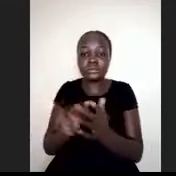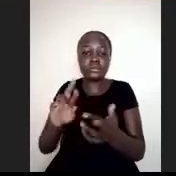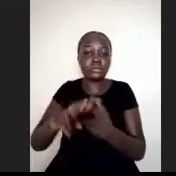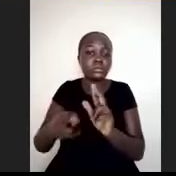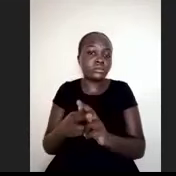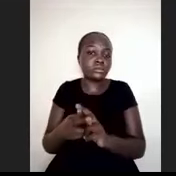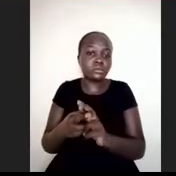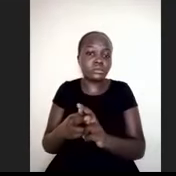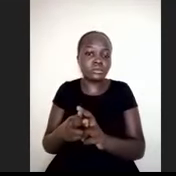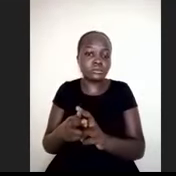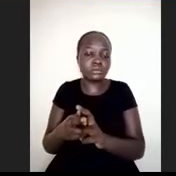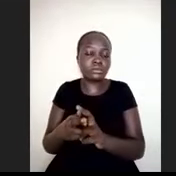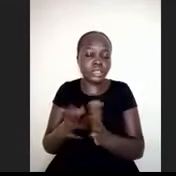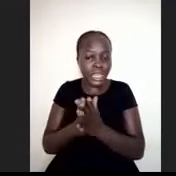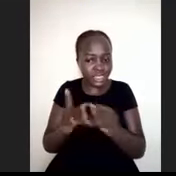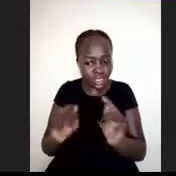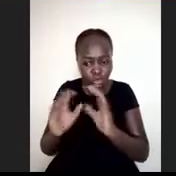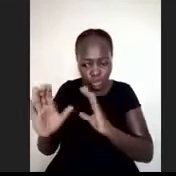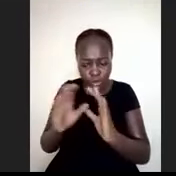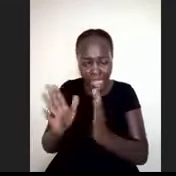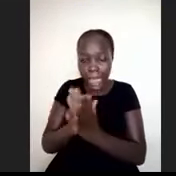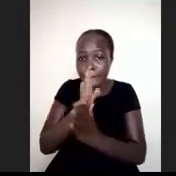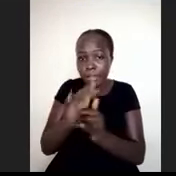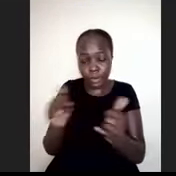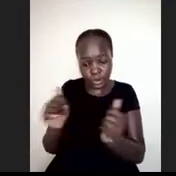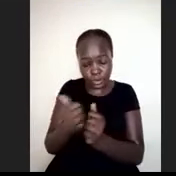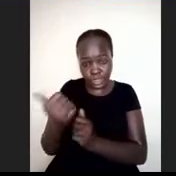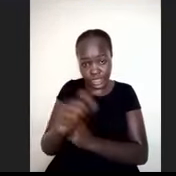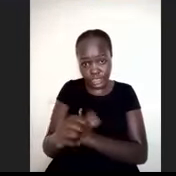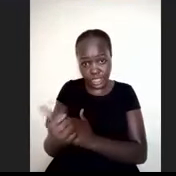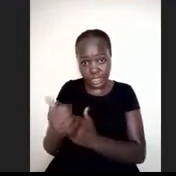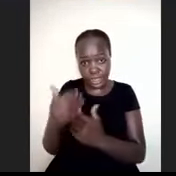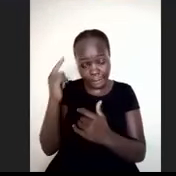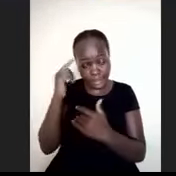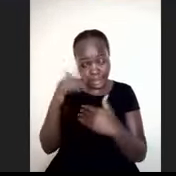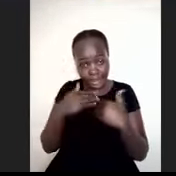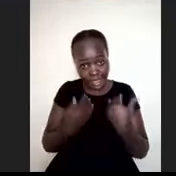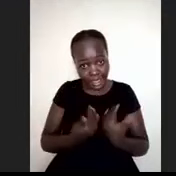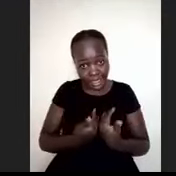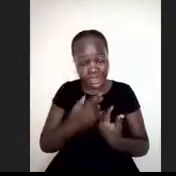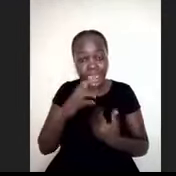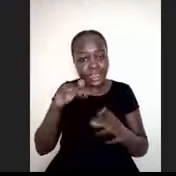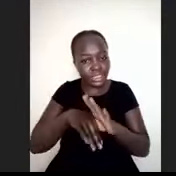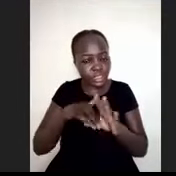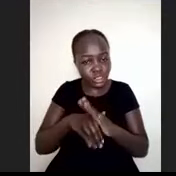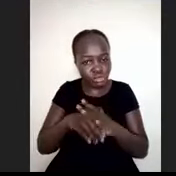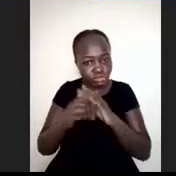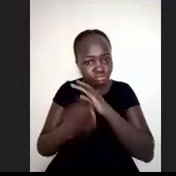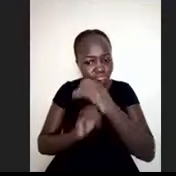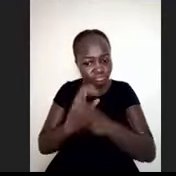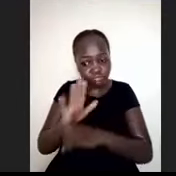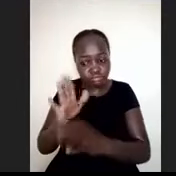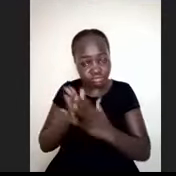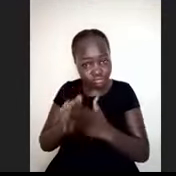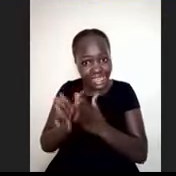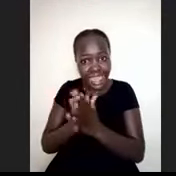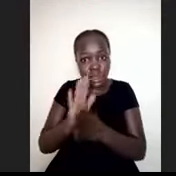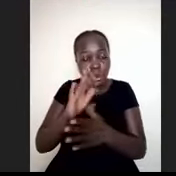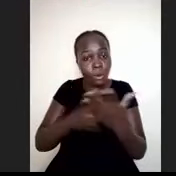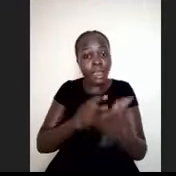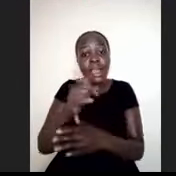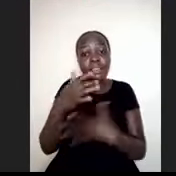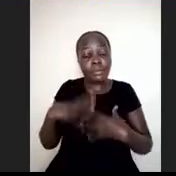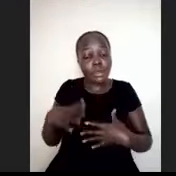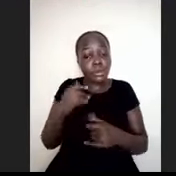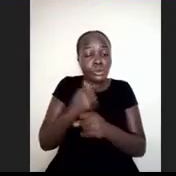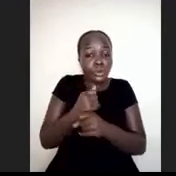out to the other person. Your mind and your heart are into the pornography and what those other people are doing and what